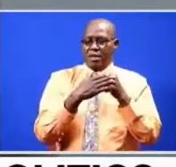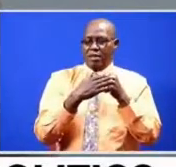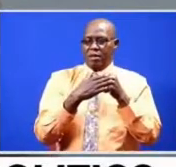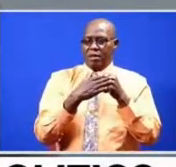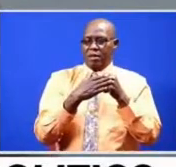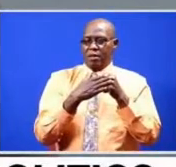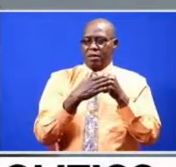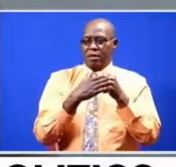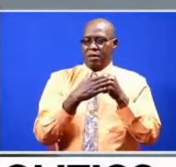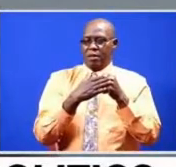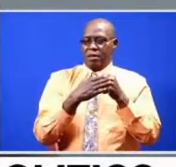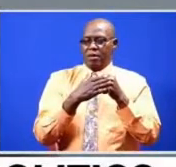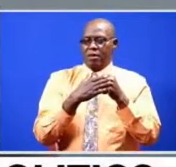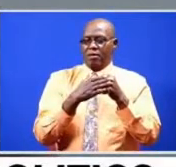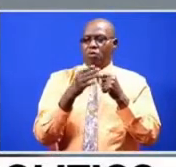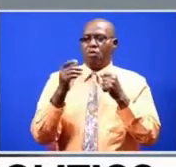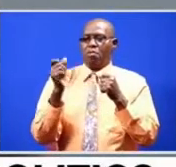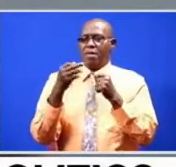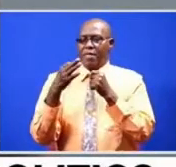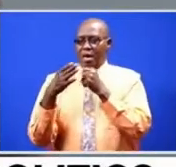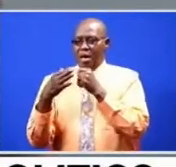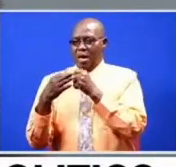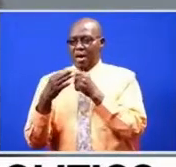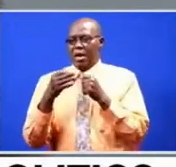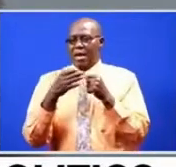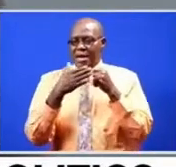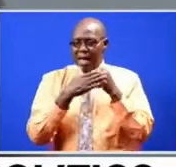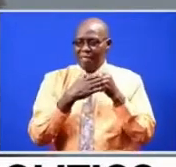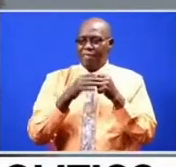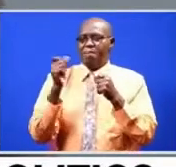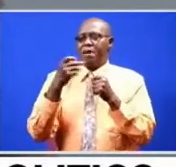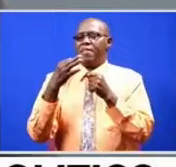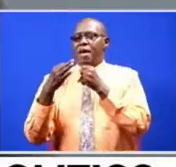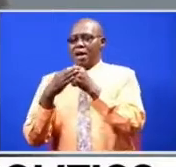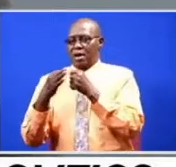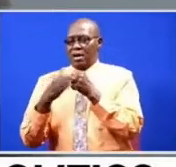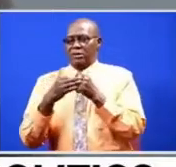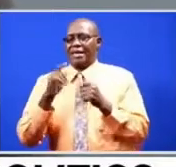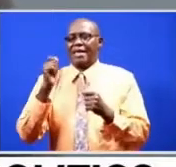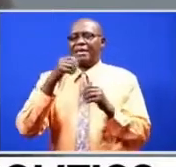August 2022, Kenyans should elect leaders who must be accountable.